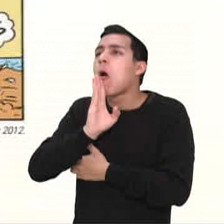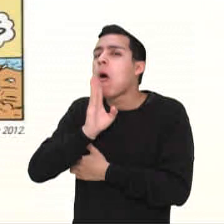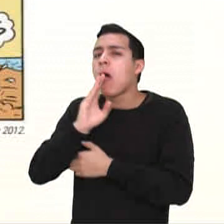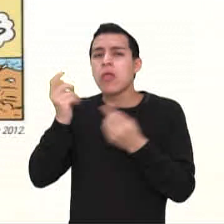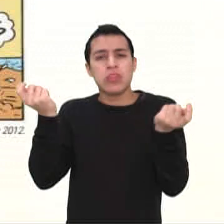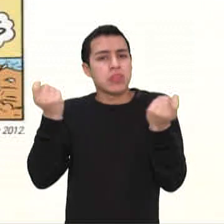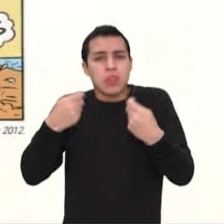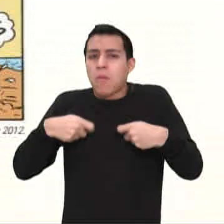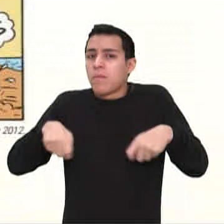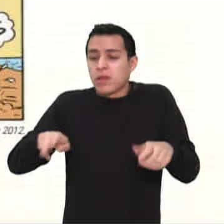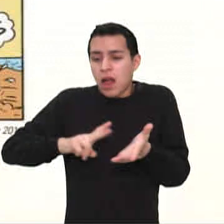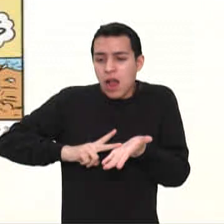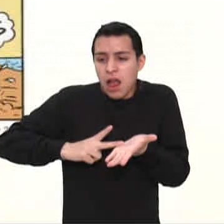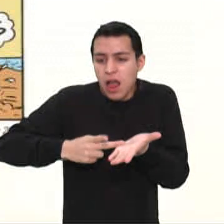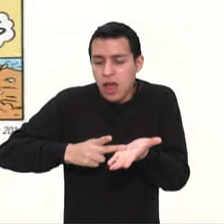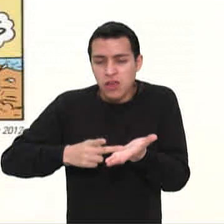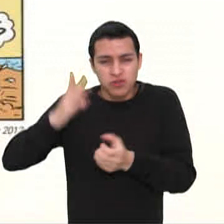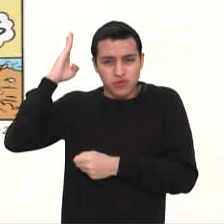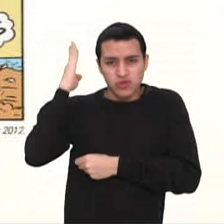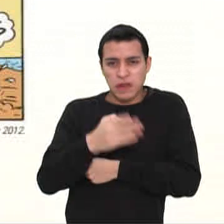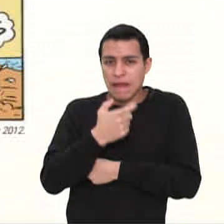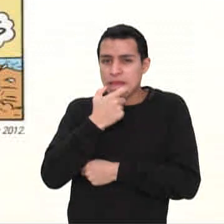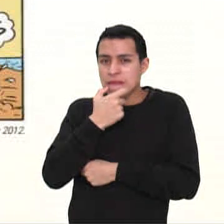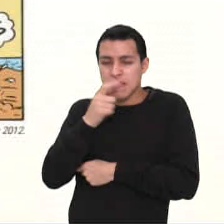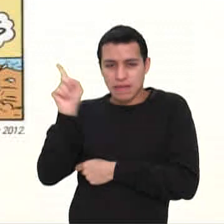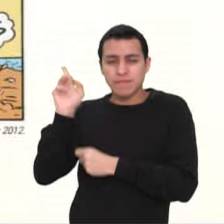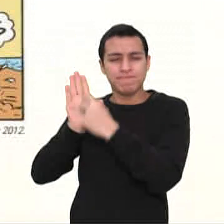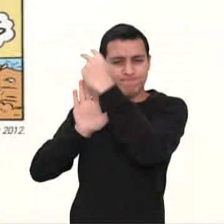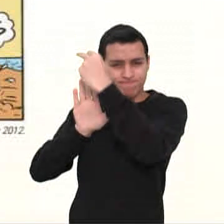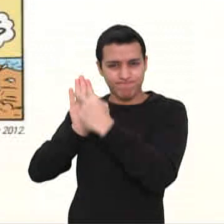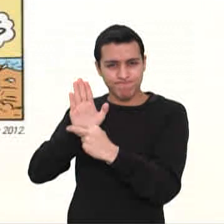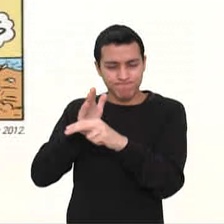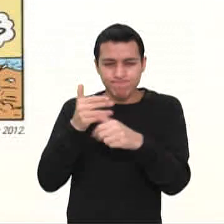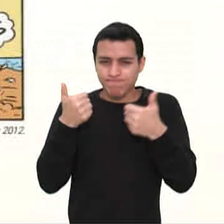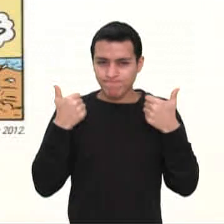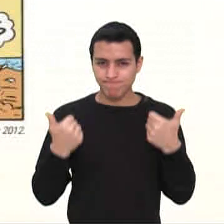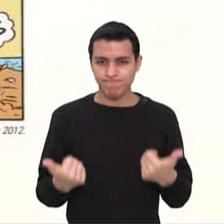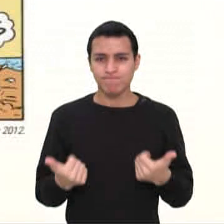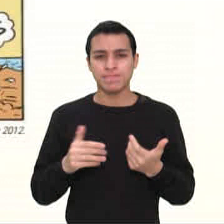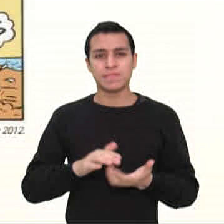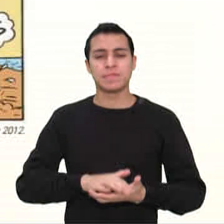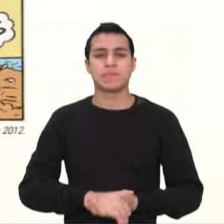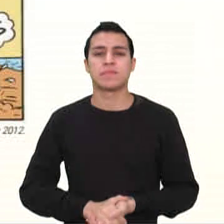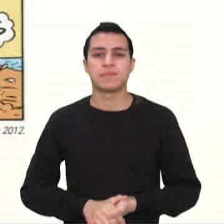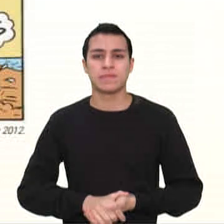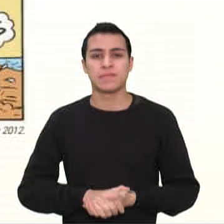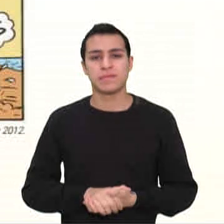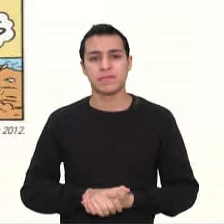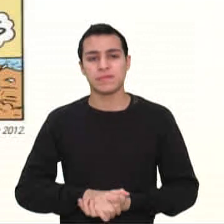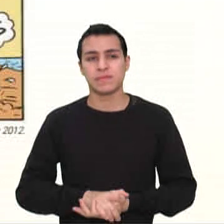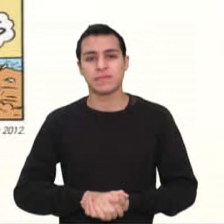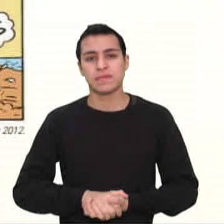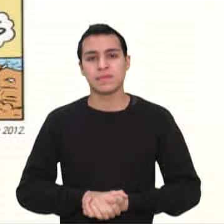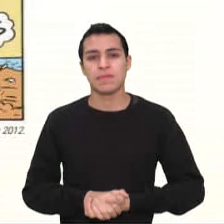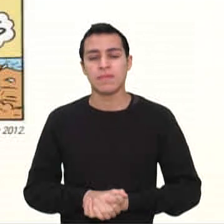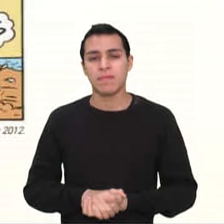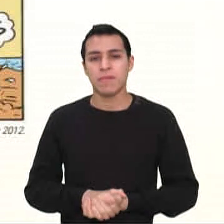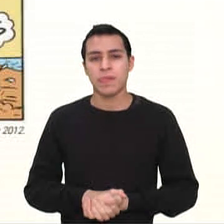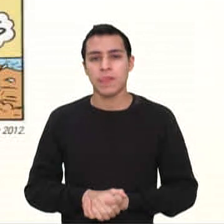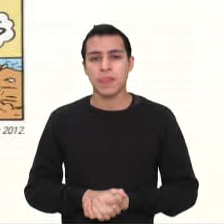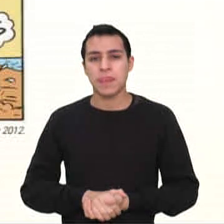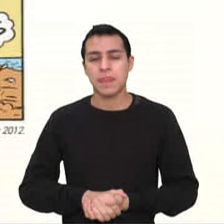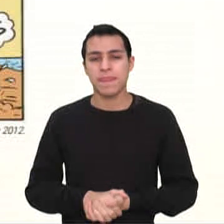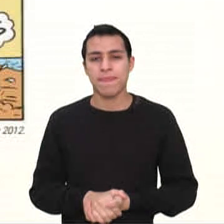ter a necessidade de fazer a tradução, ok? Então vamos lá. This painting of you is